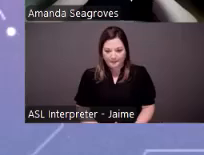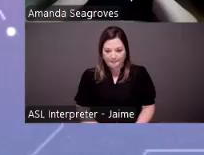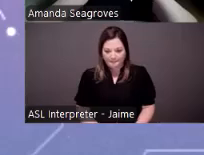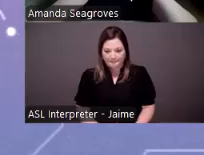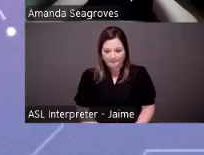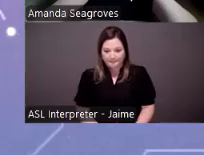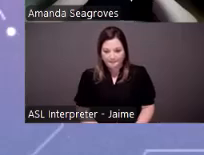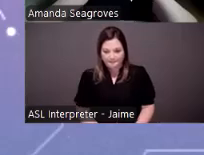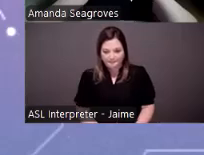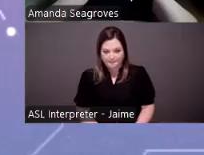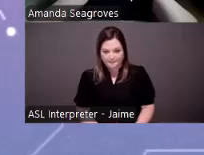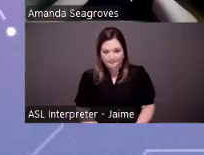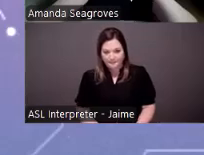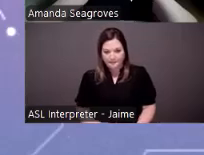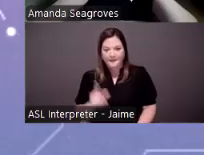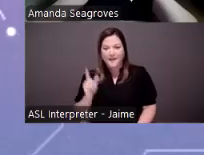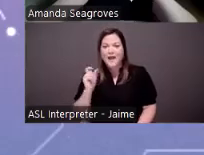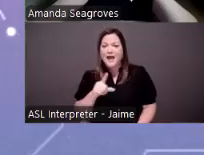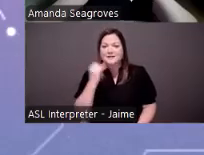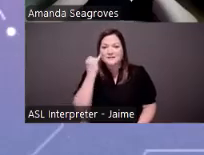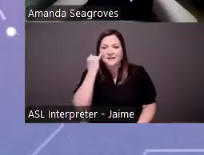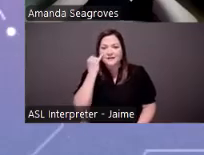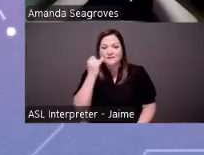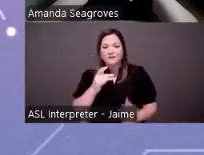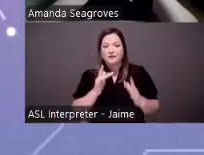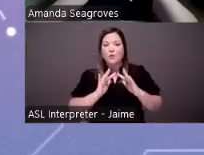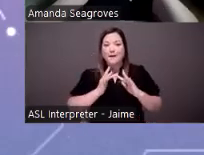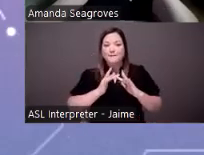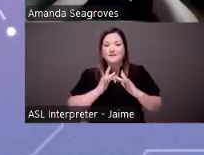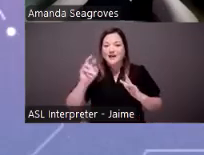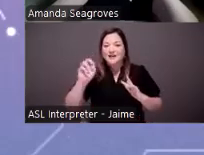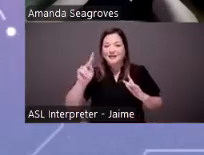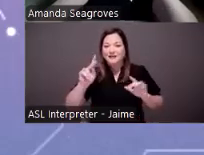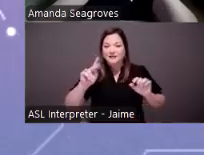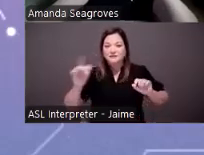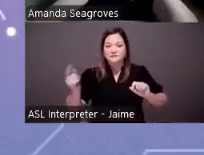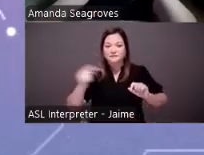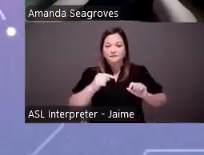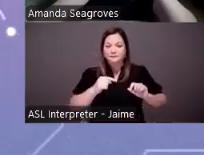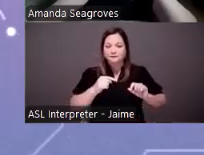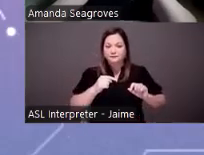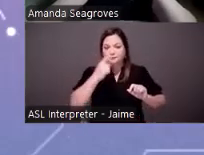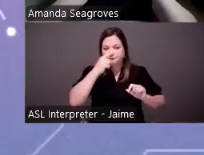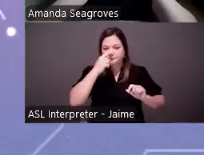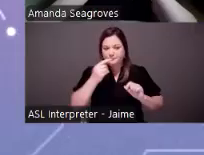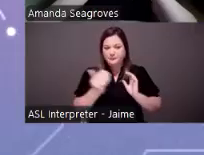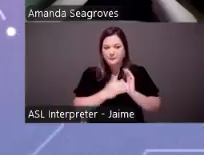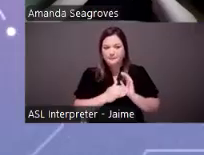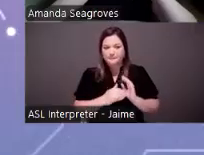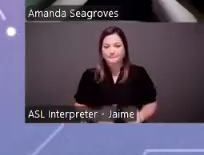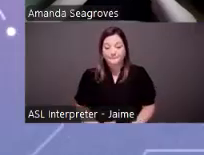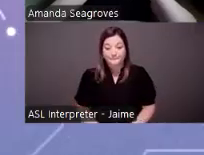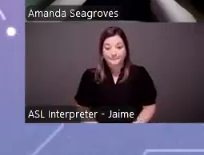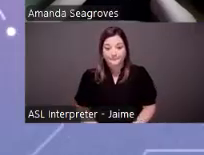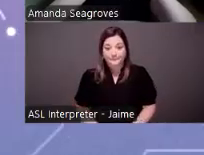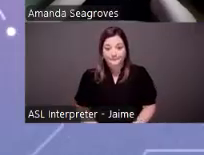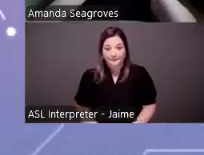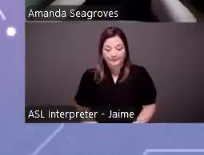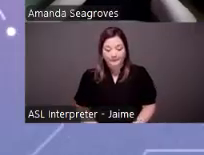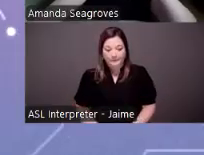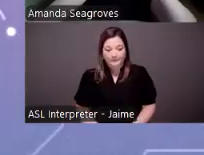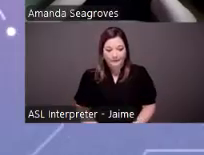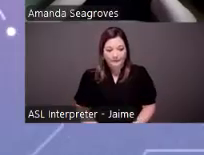So please put the website. We have a comment or a request? Can you please put the website link up again? I'm assuming